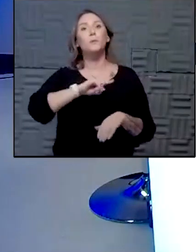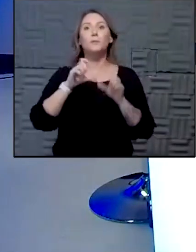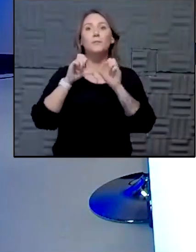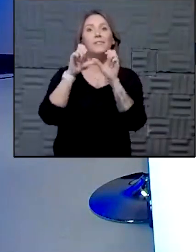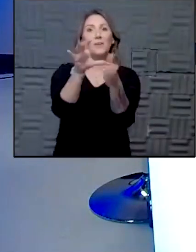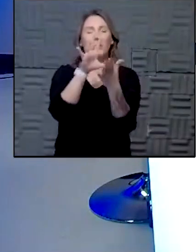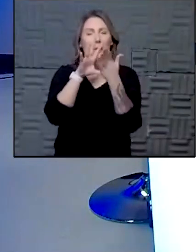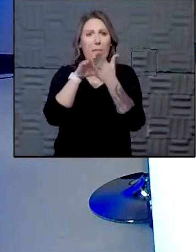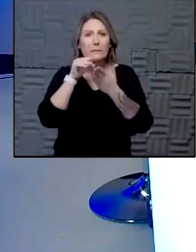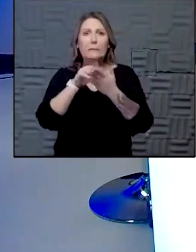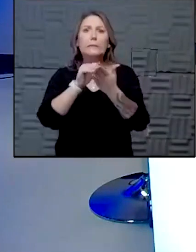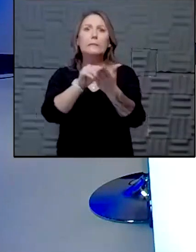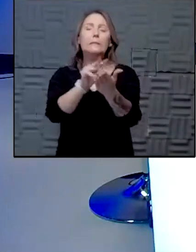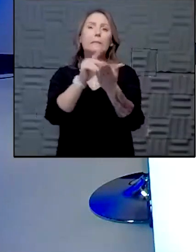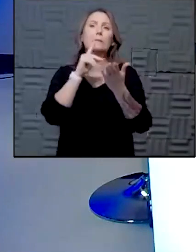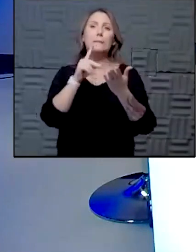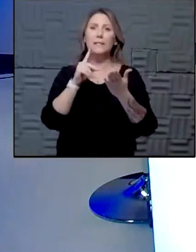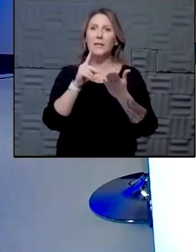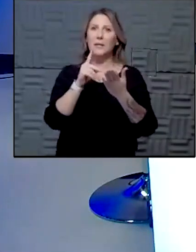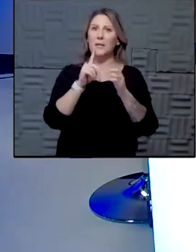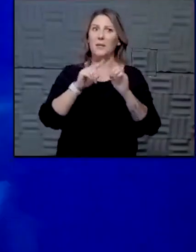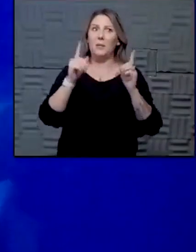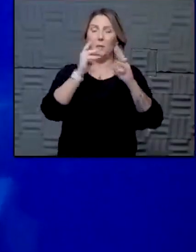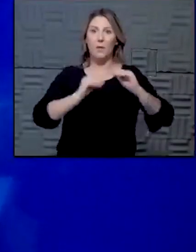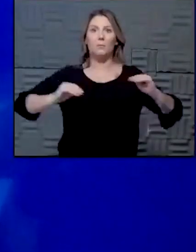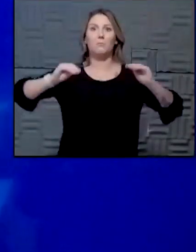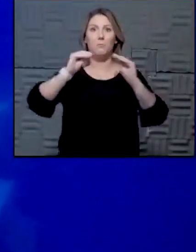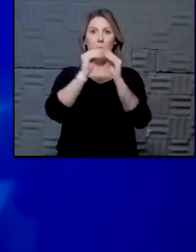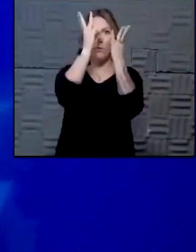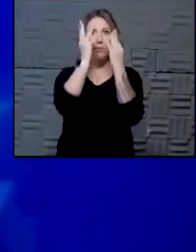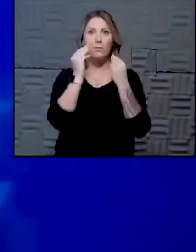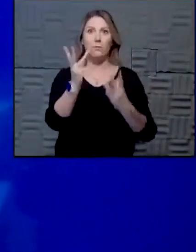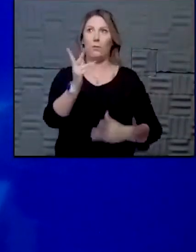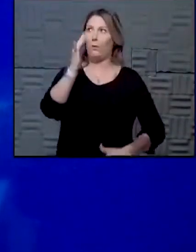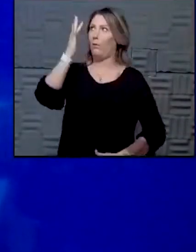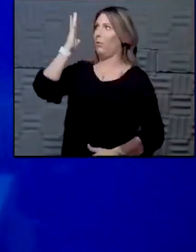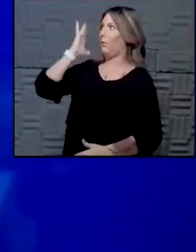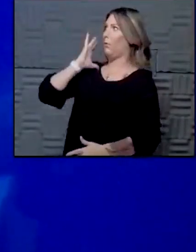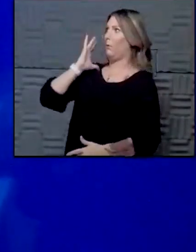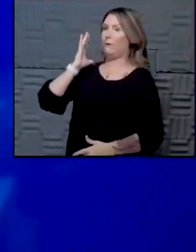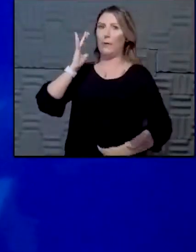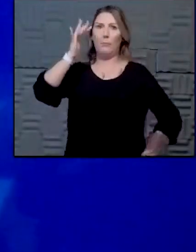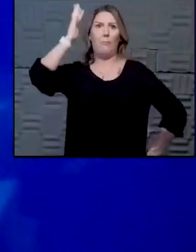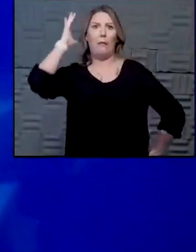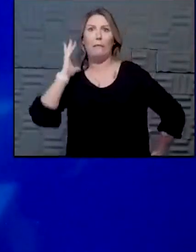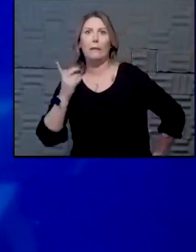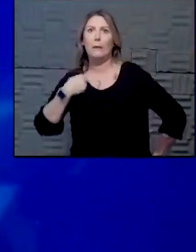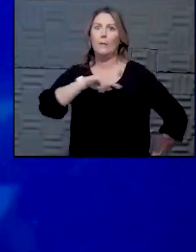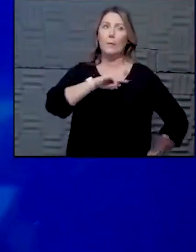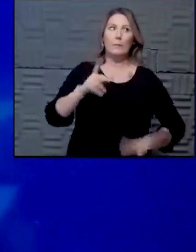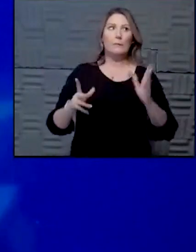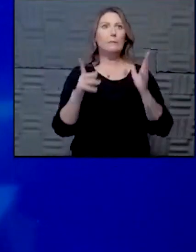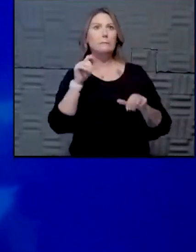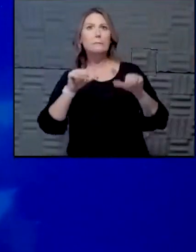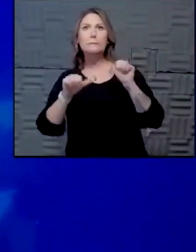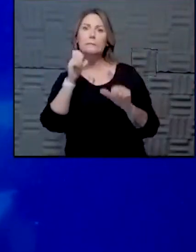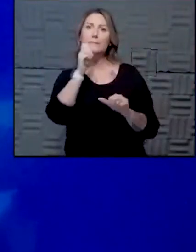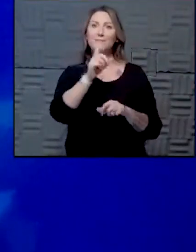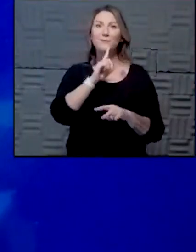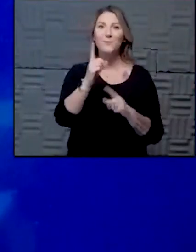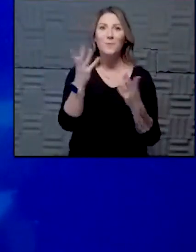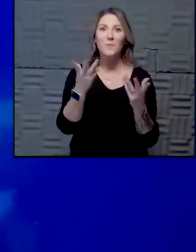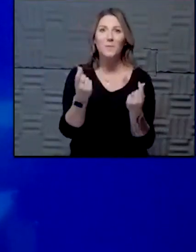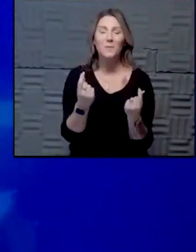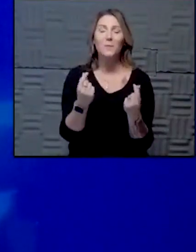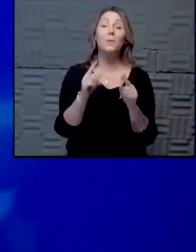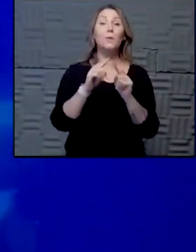but it's got a lot more parts than it did when we first started this program. Back then, I think we were hang gliding. Right. I'm not sure we're going to hang ourselves or not. But,